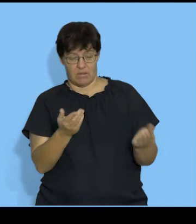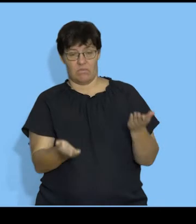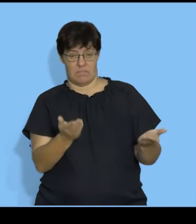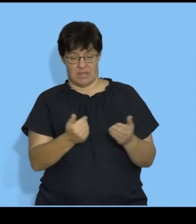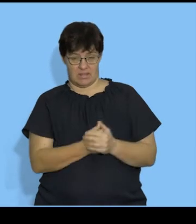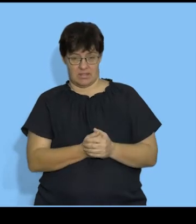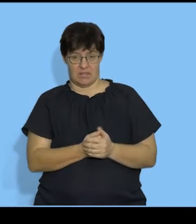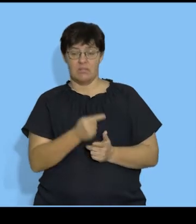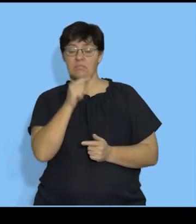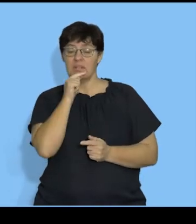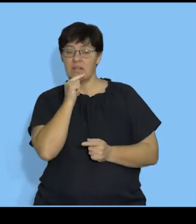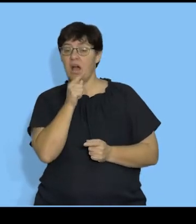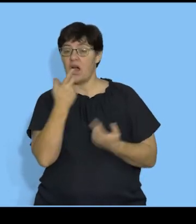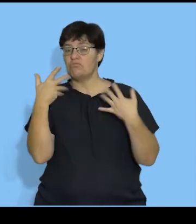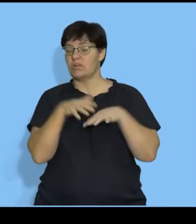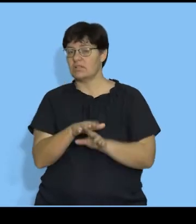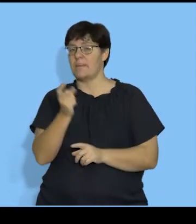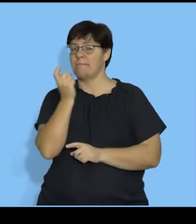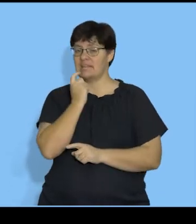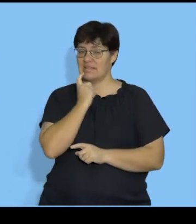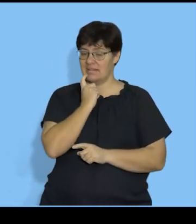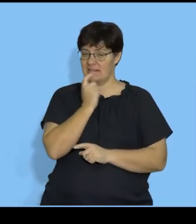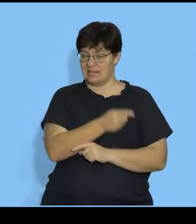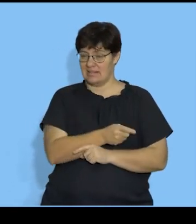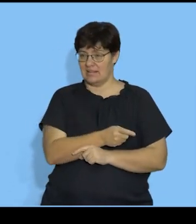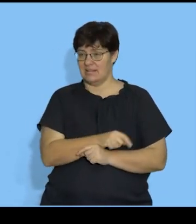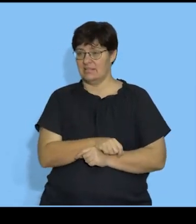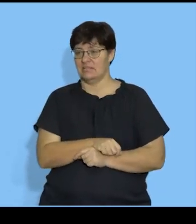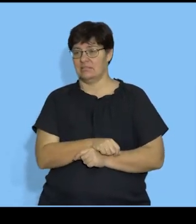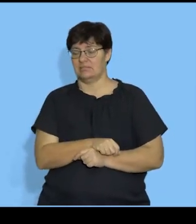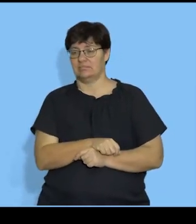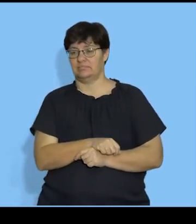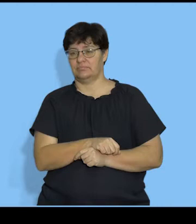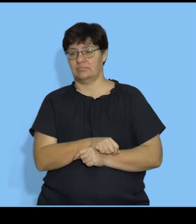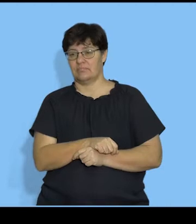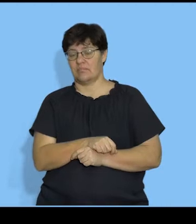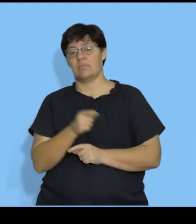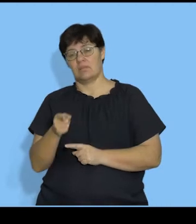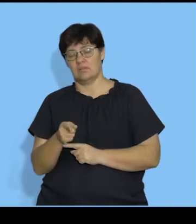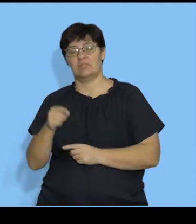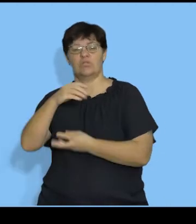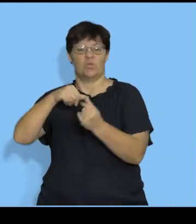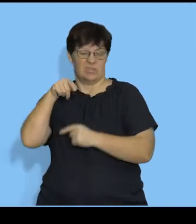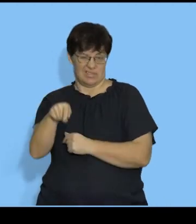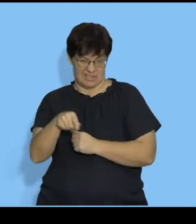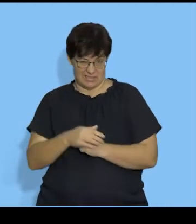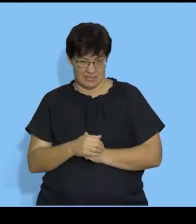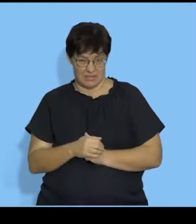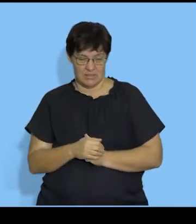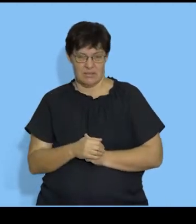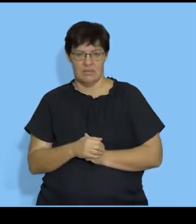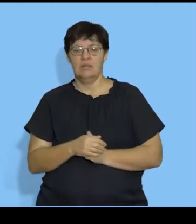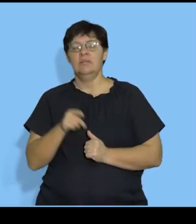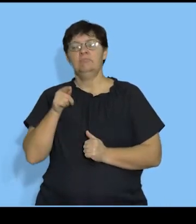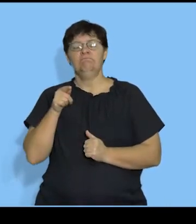reaction between a metal, okay, and a salt in this case, right? So these